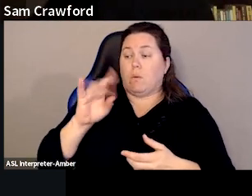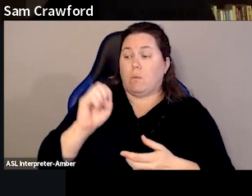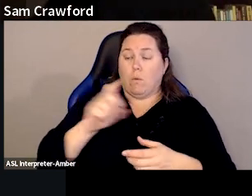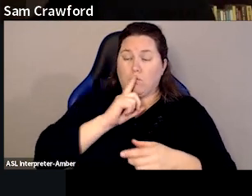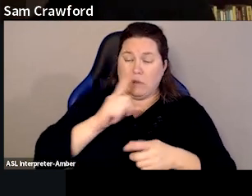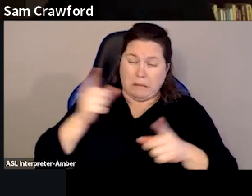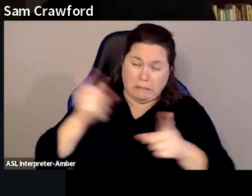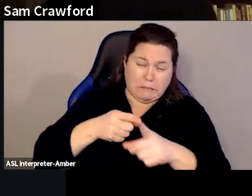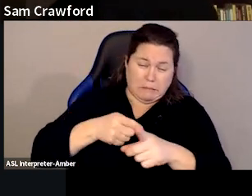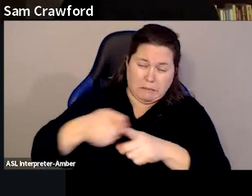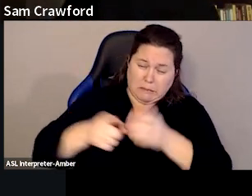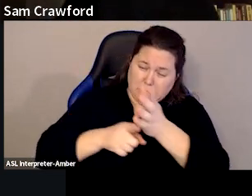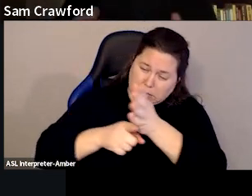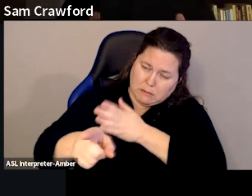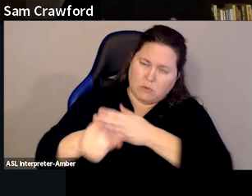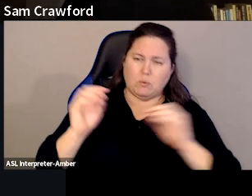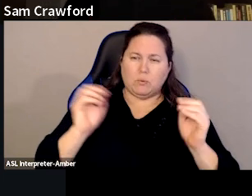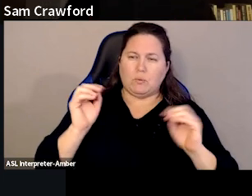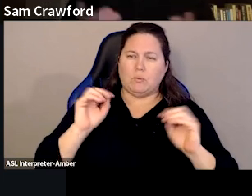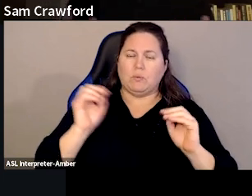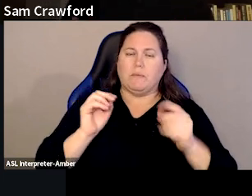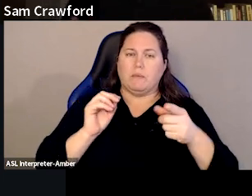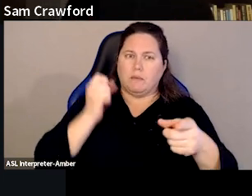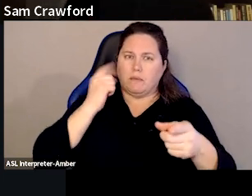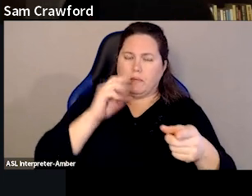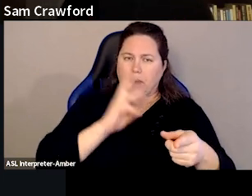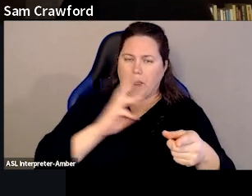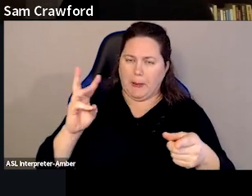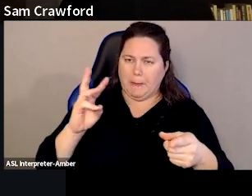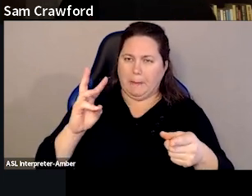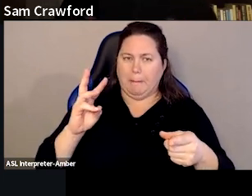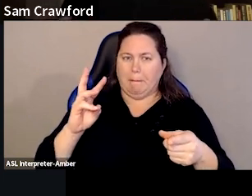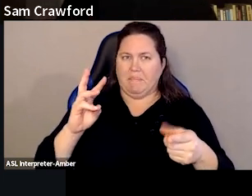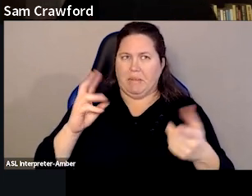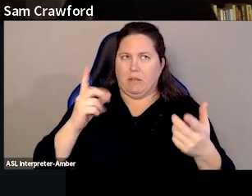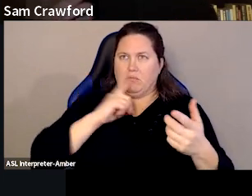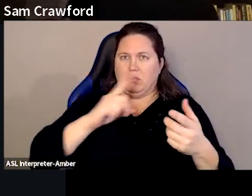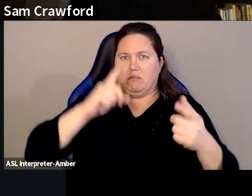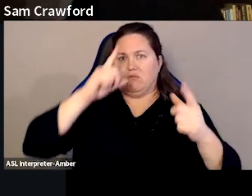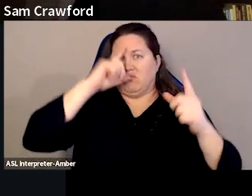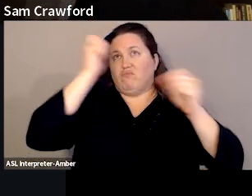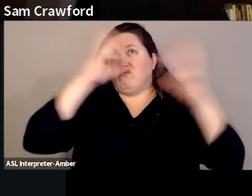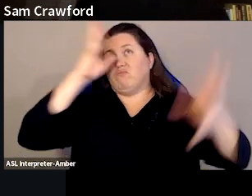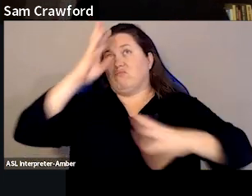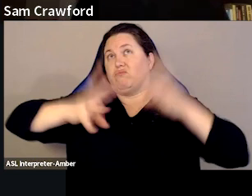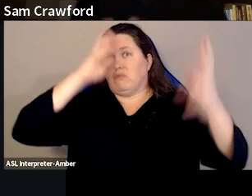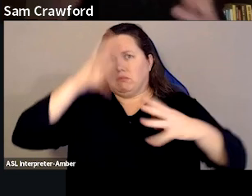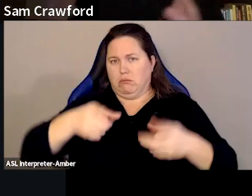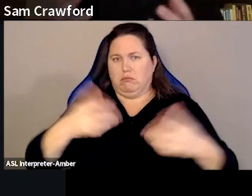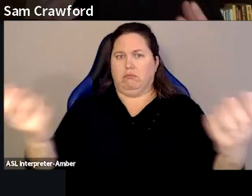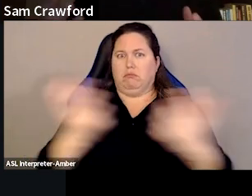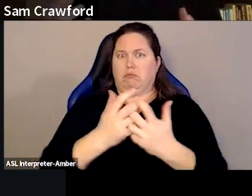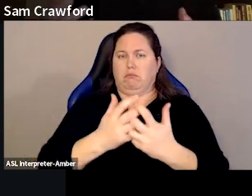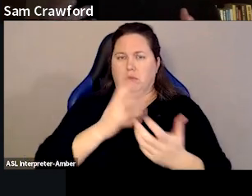niche. And the potential of websites like this is only really capped by your imagination, contrary to what most people think, whereby